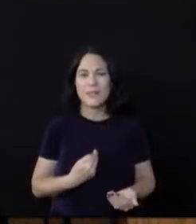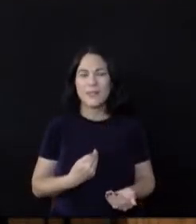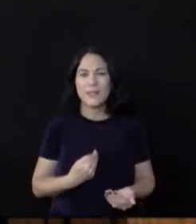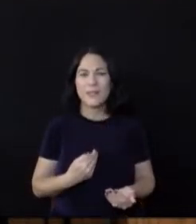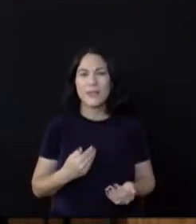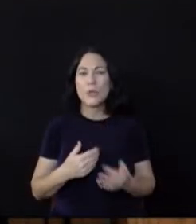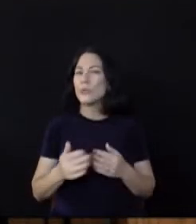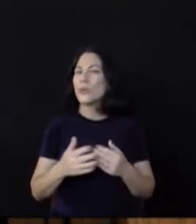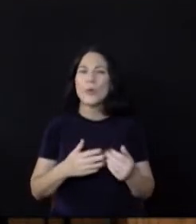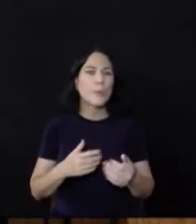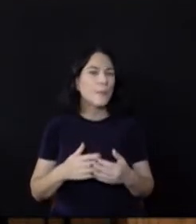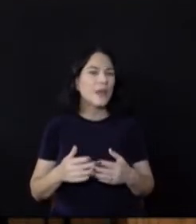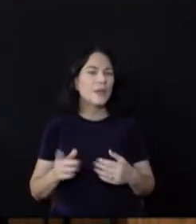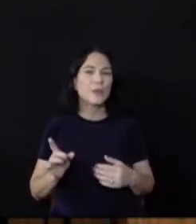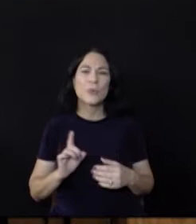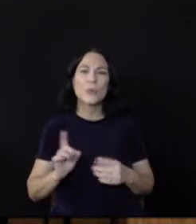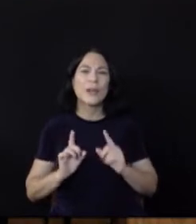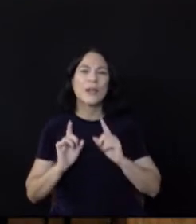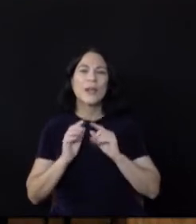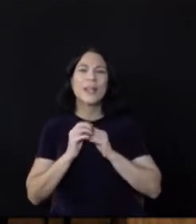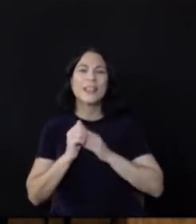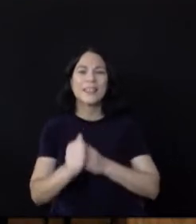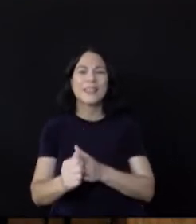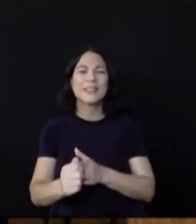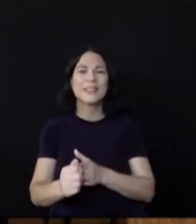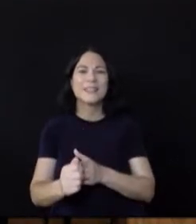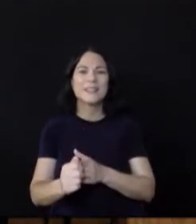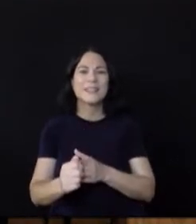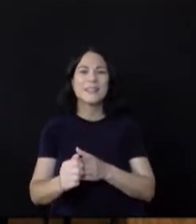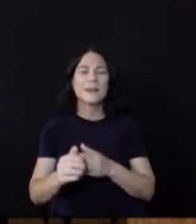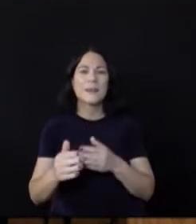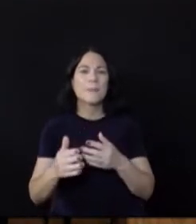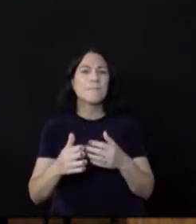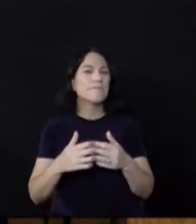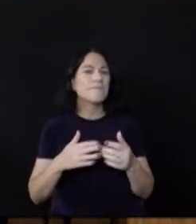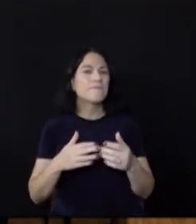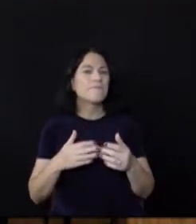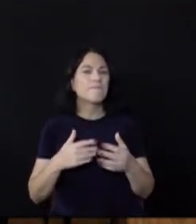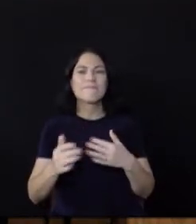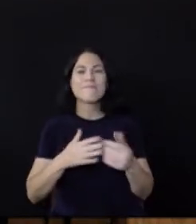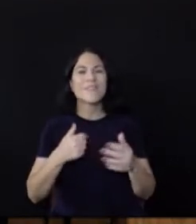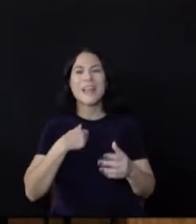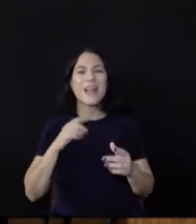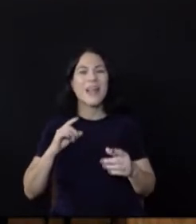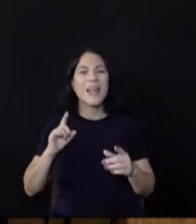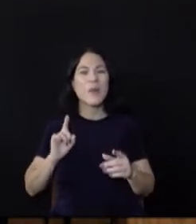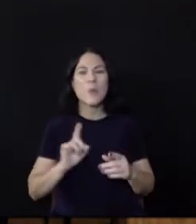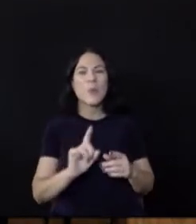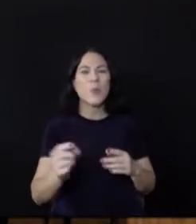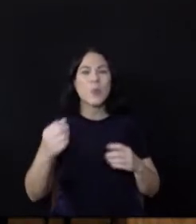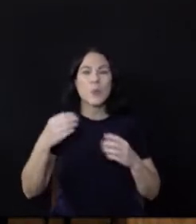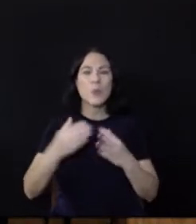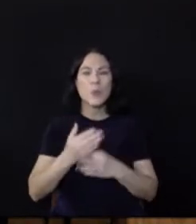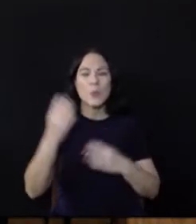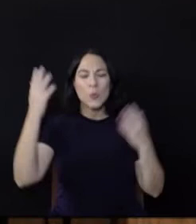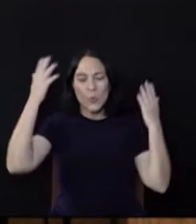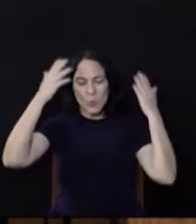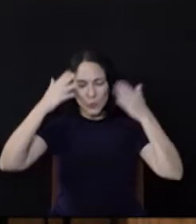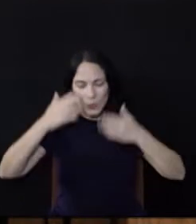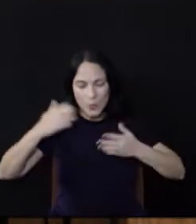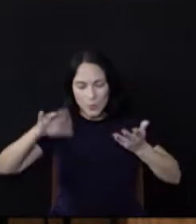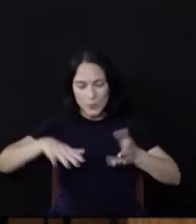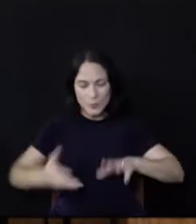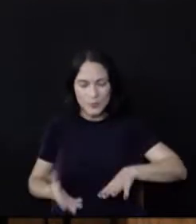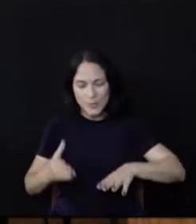And no matter where answering that call may lead, even though I walk through the valley of the shadow of death, I shall fear no evil, for you